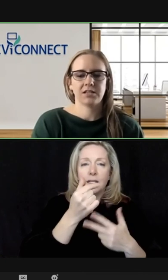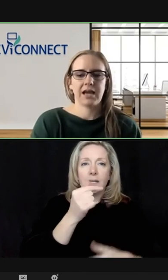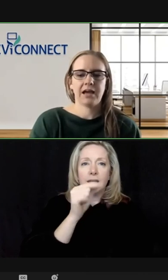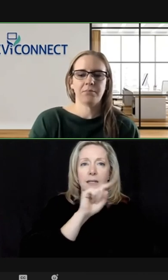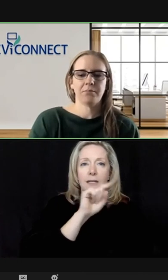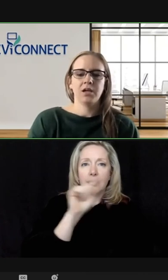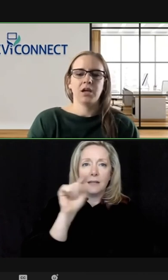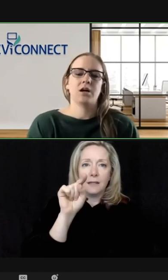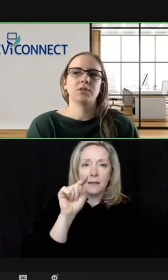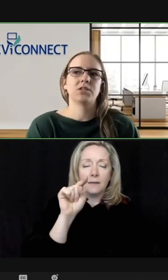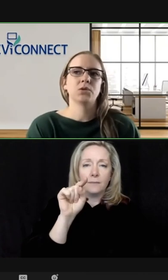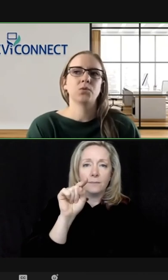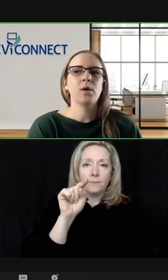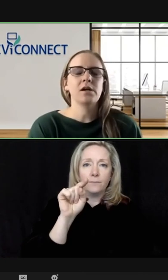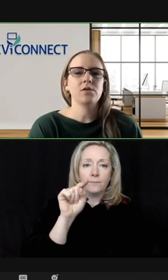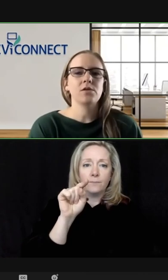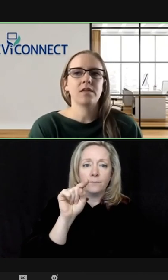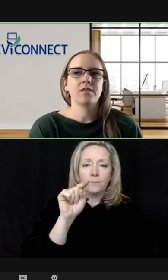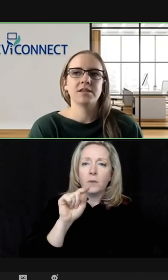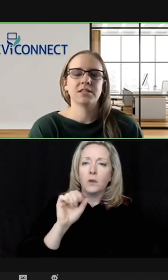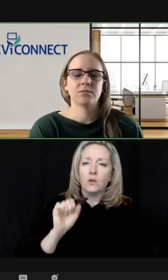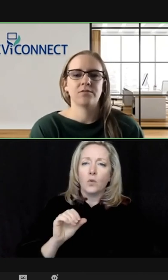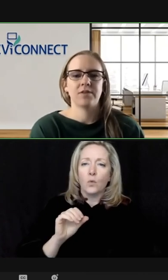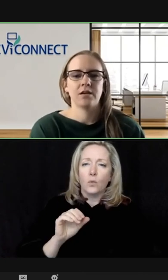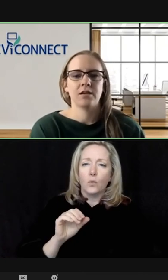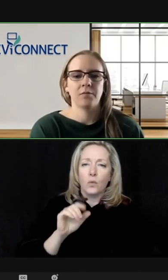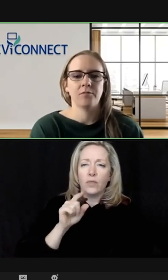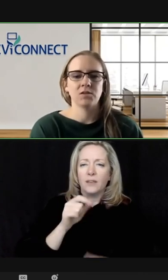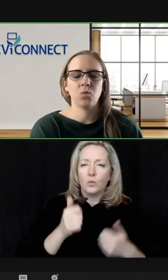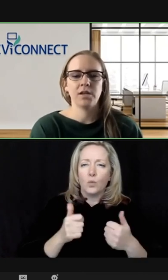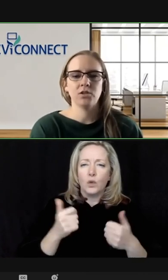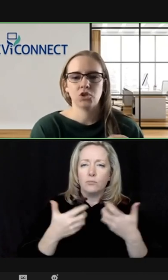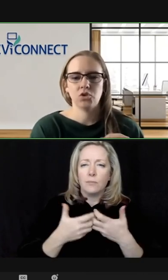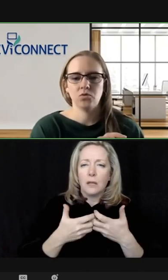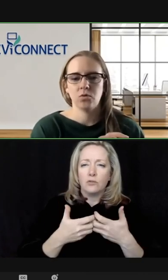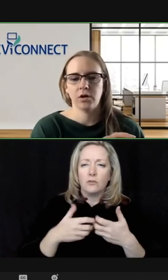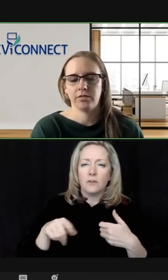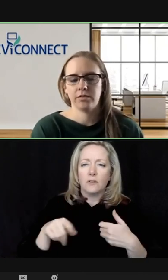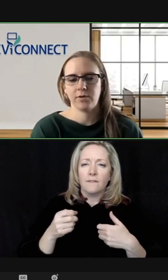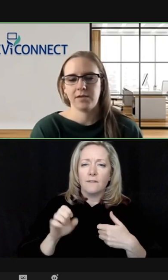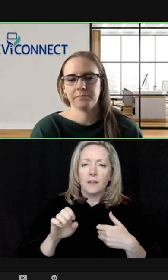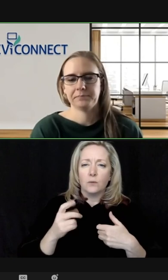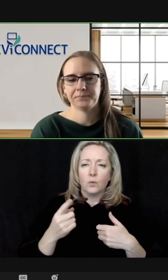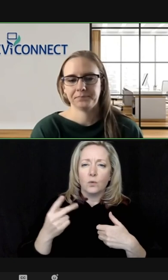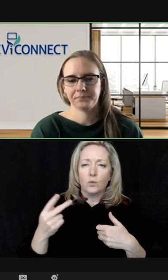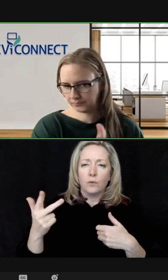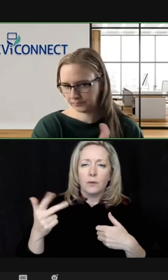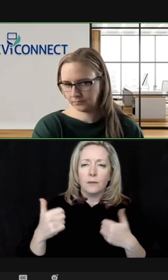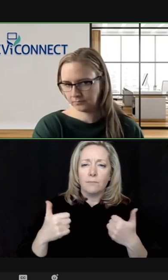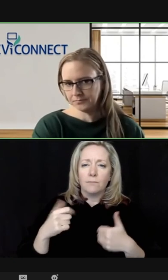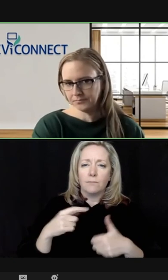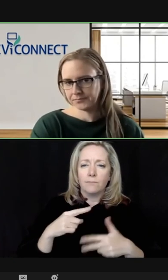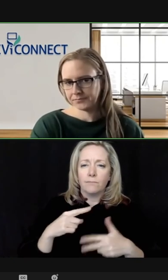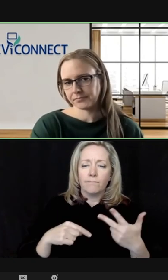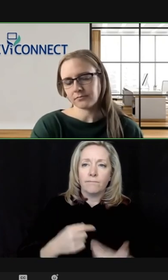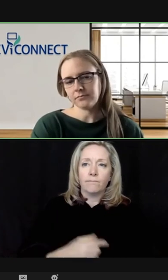are selected at the top. So where do you think this would fit? Phase 1, 2, or 3?